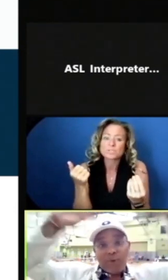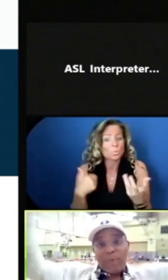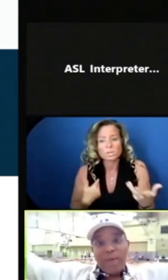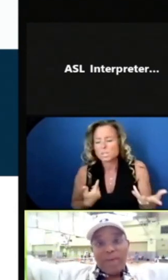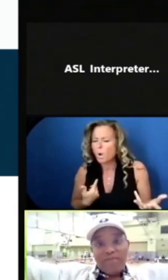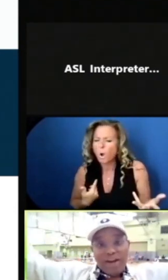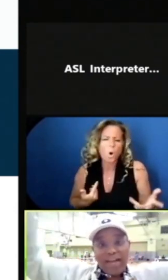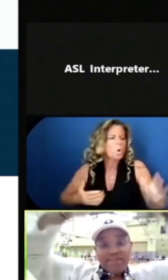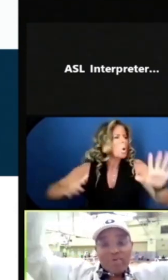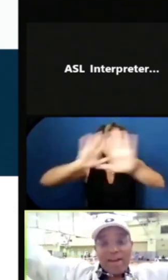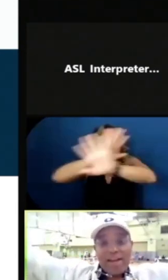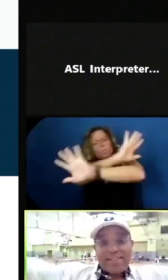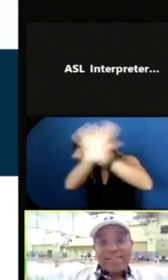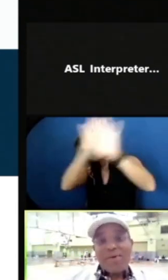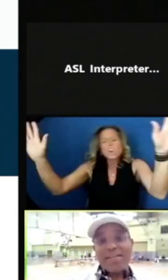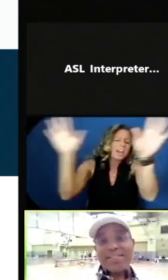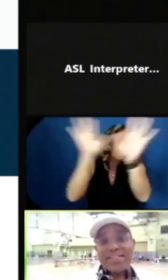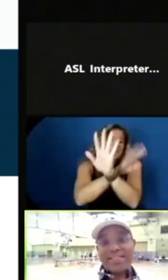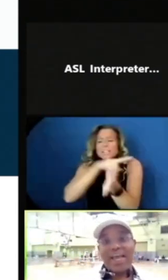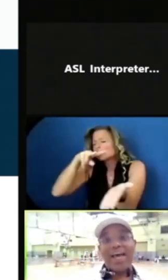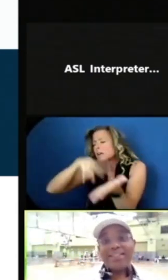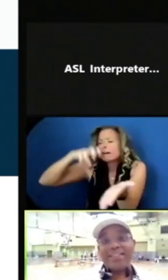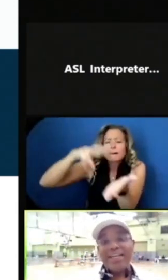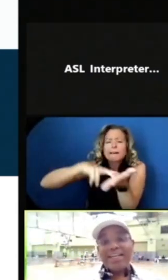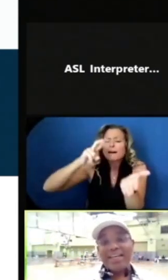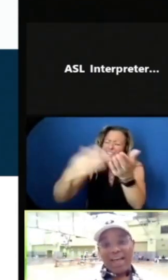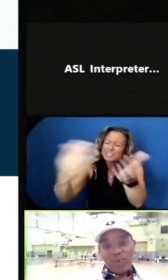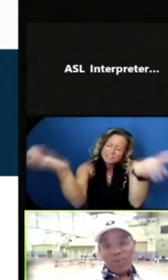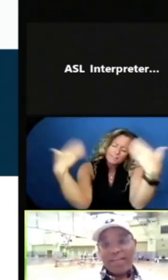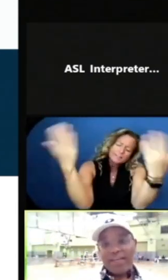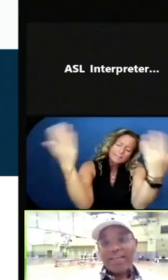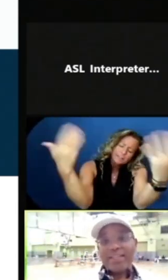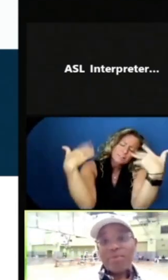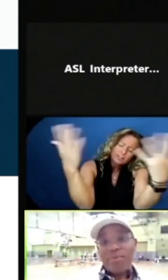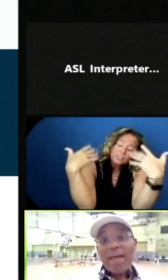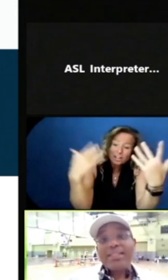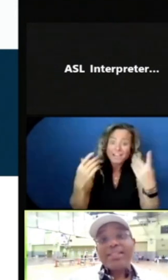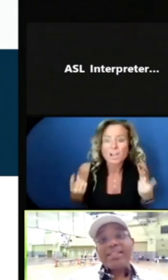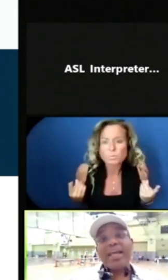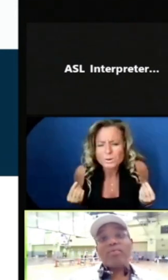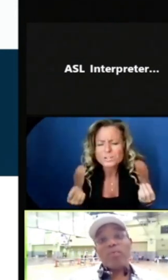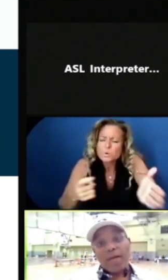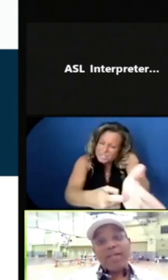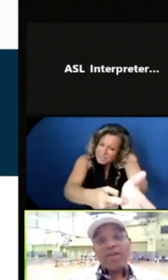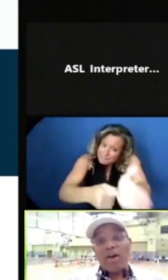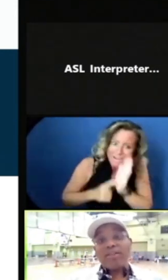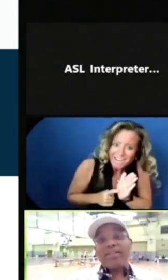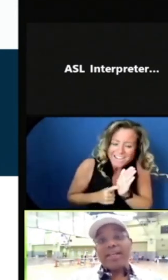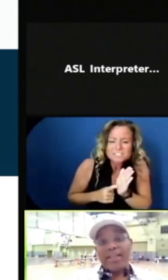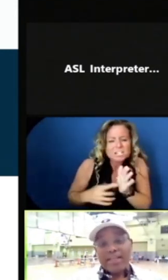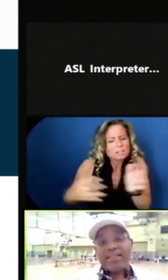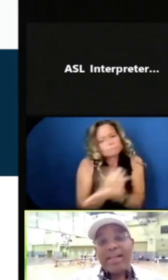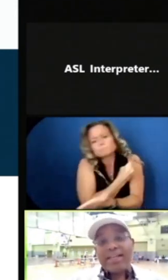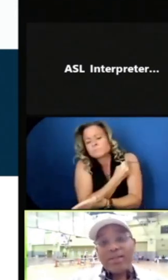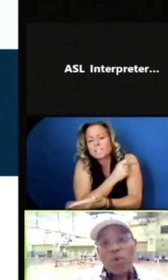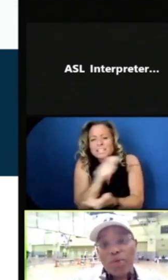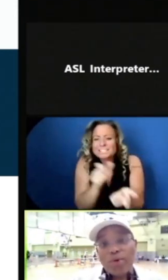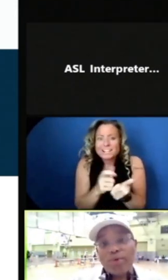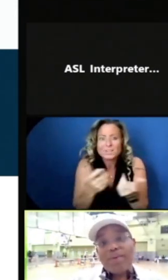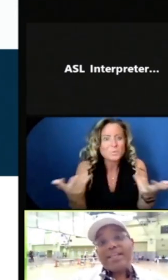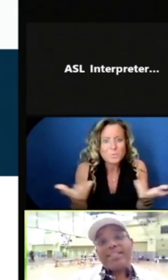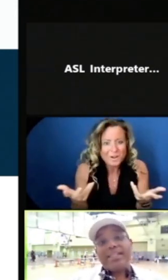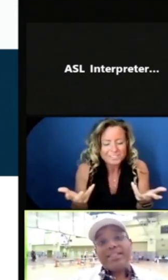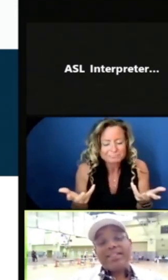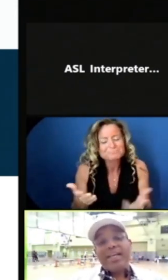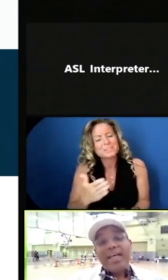down, we wave our hands, we write SOS in the sand, and we demand and take what is ours. And in this case, it were